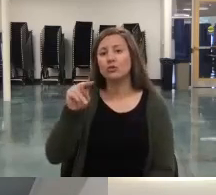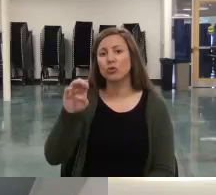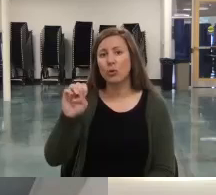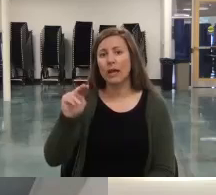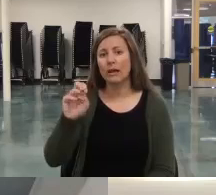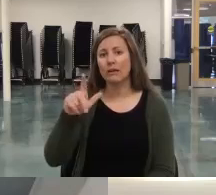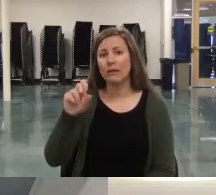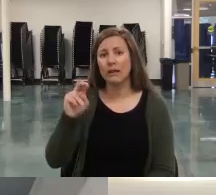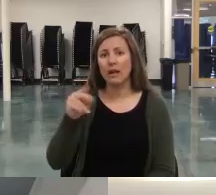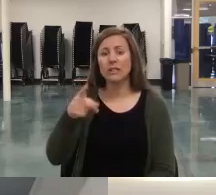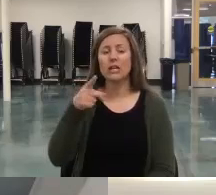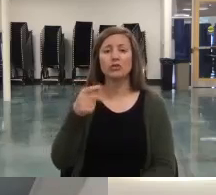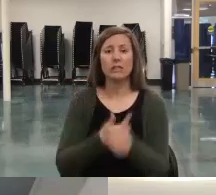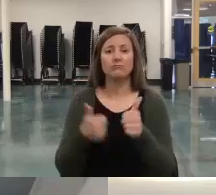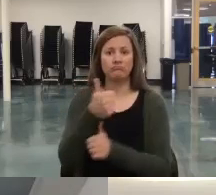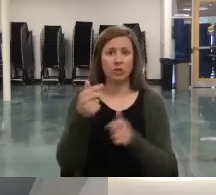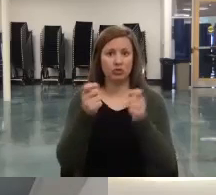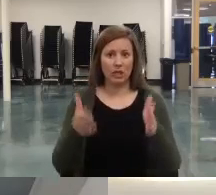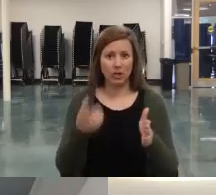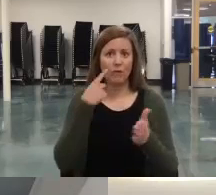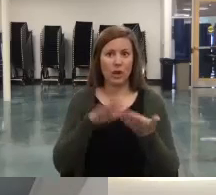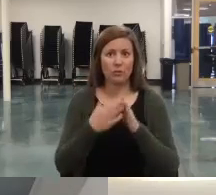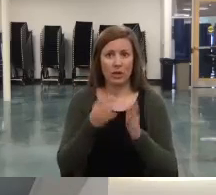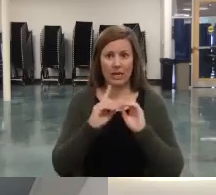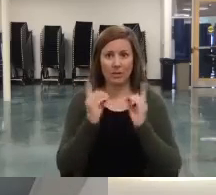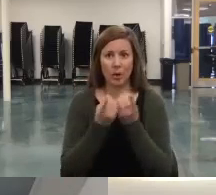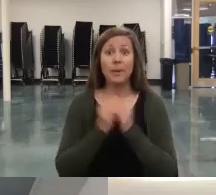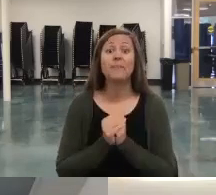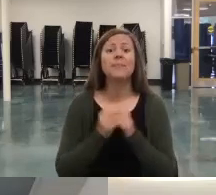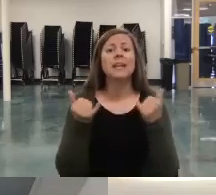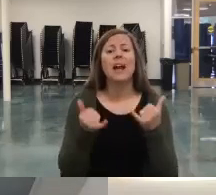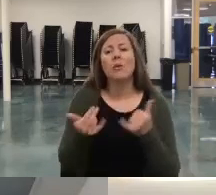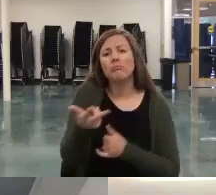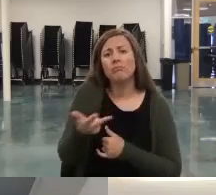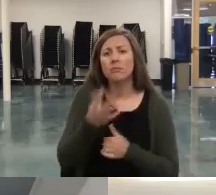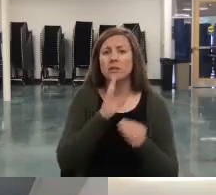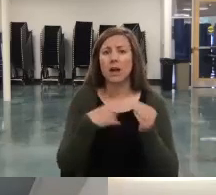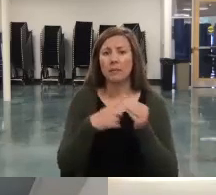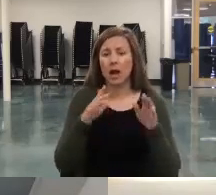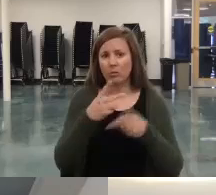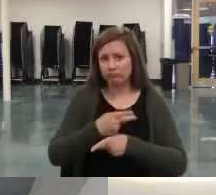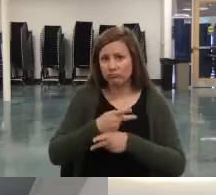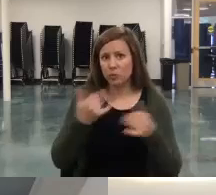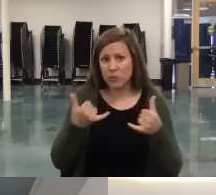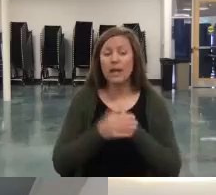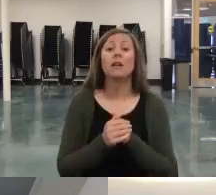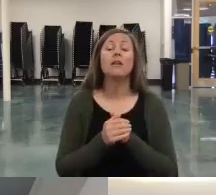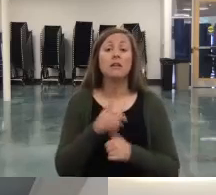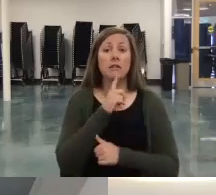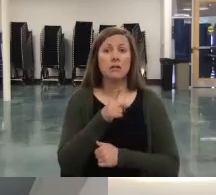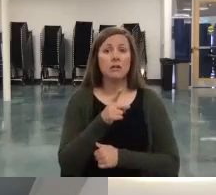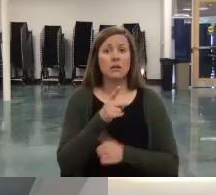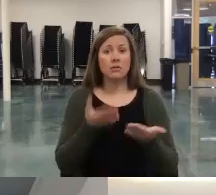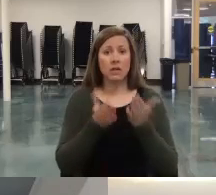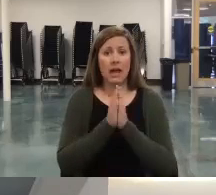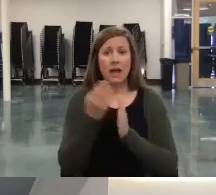Boone County Community Services Department. These guys are going to talk a little bit about childcare today. We asked